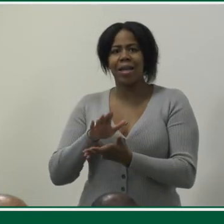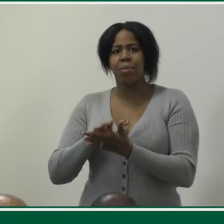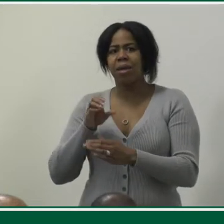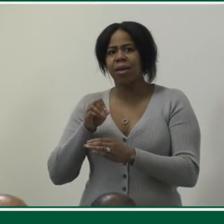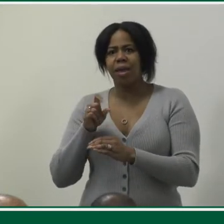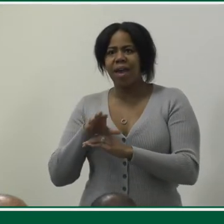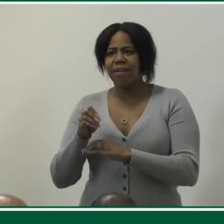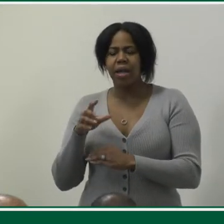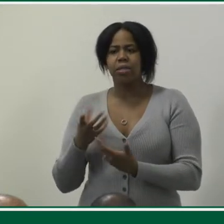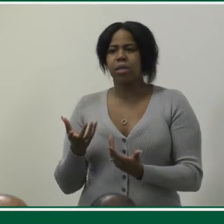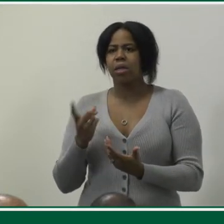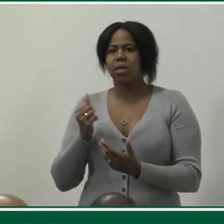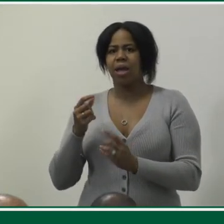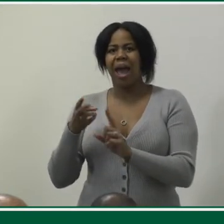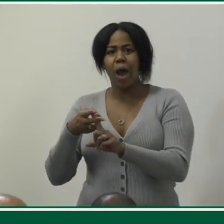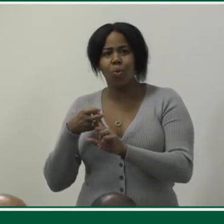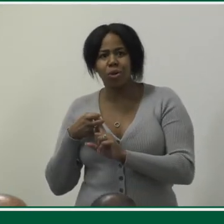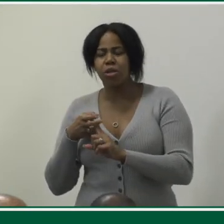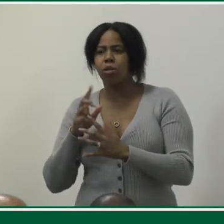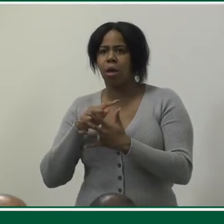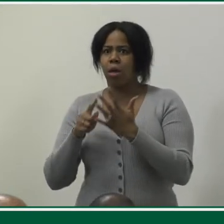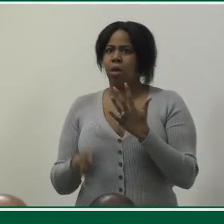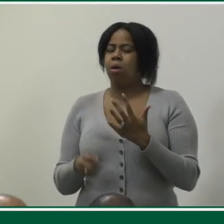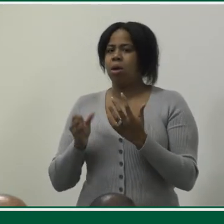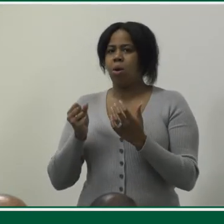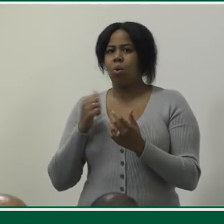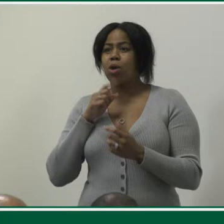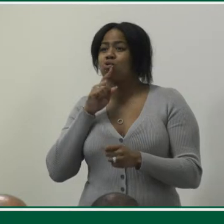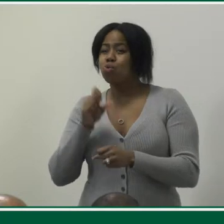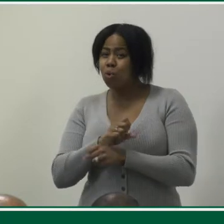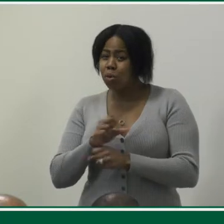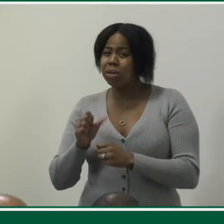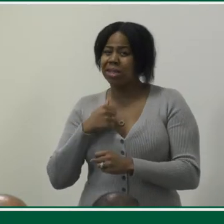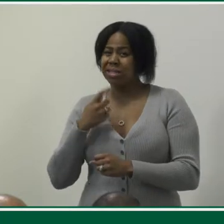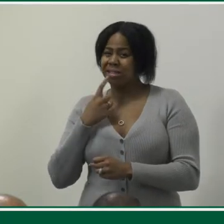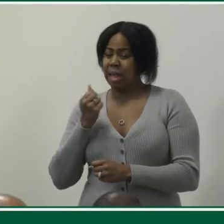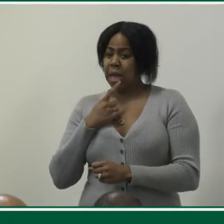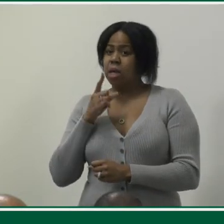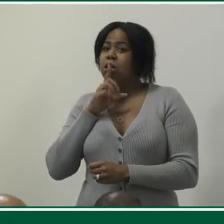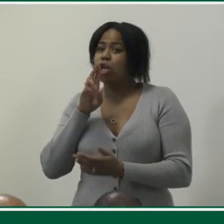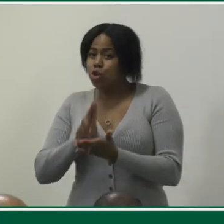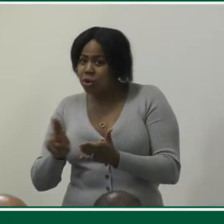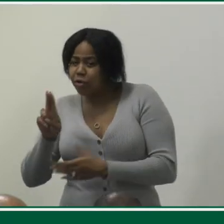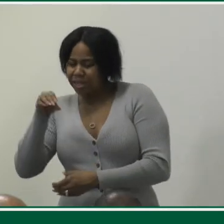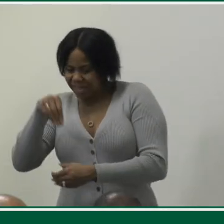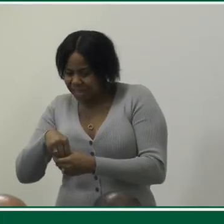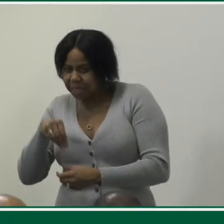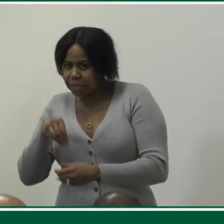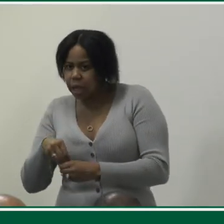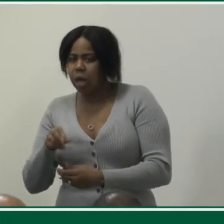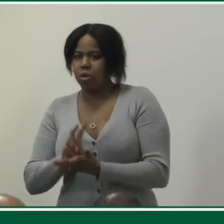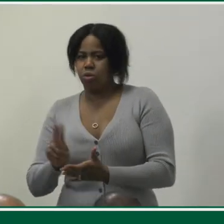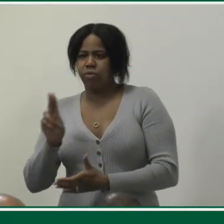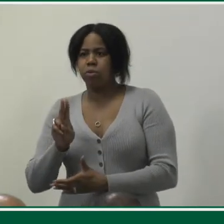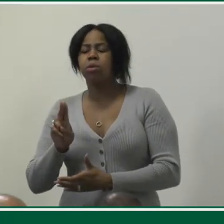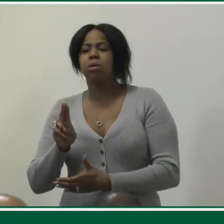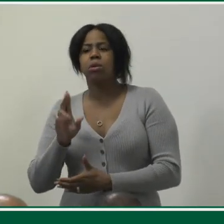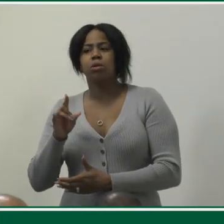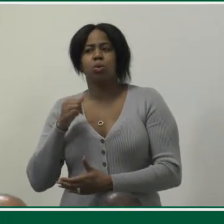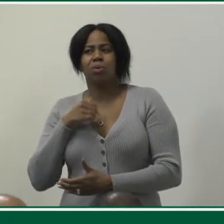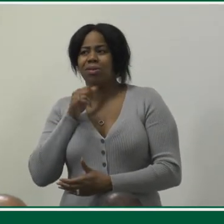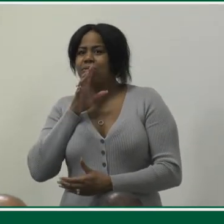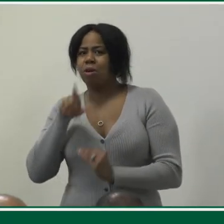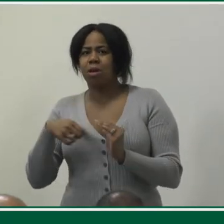own outreach. So we're talking about truly an institution within the institution. So we're not talking about